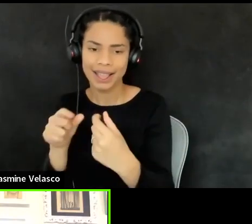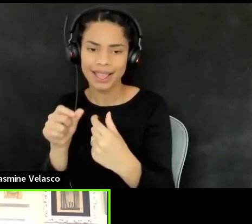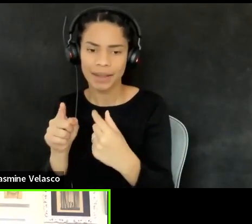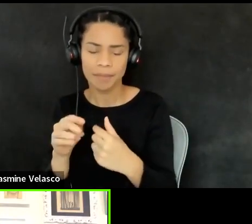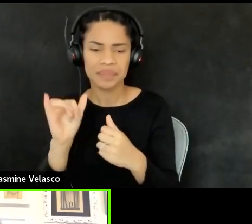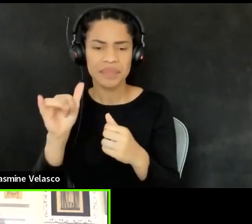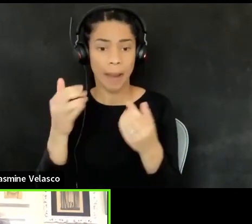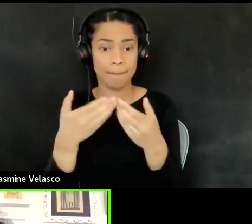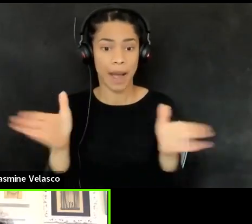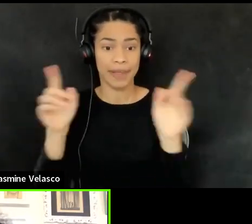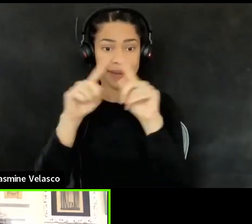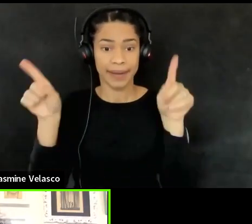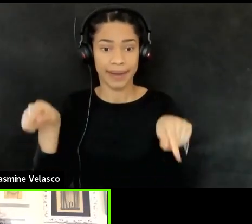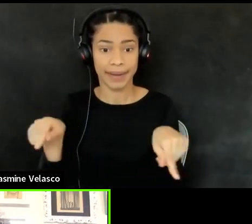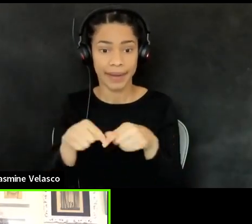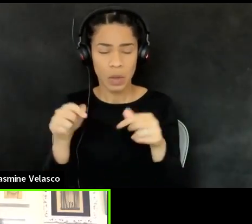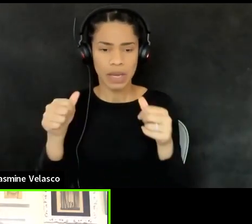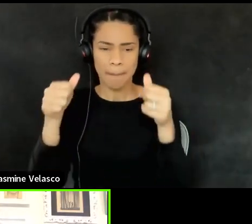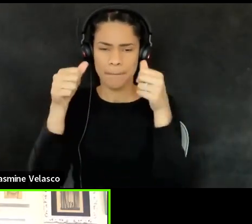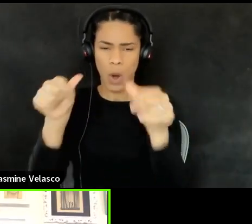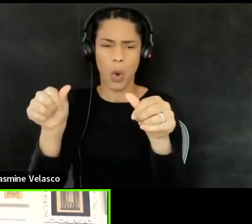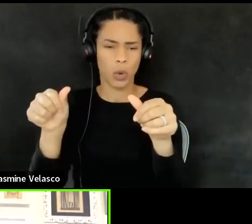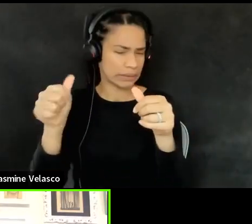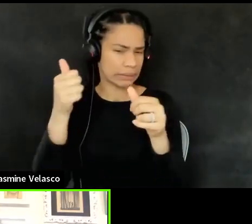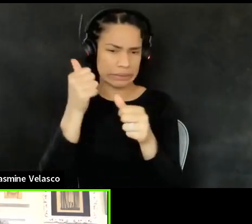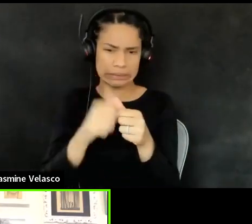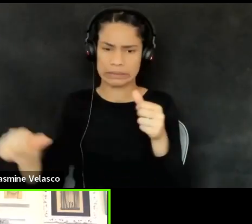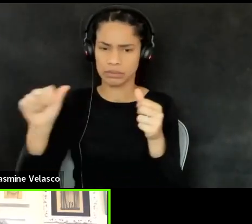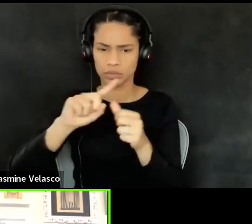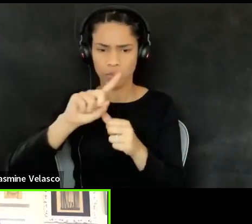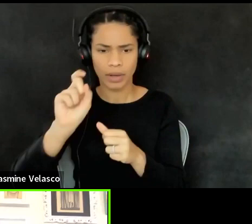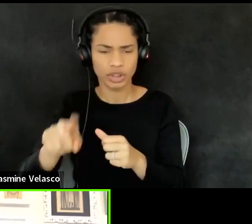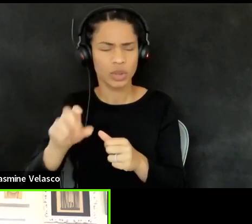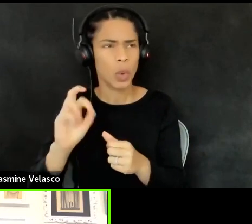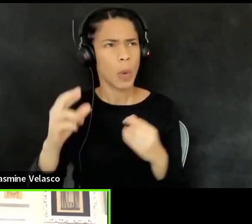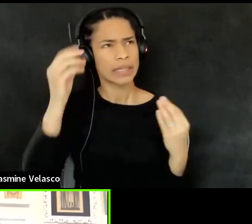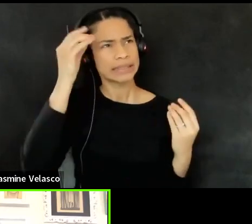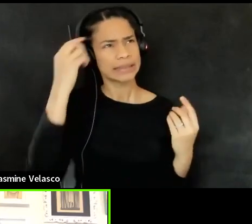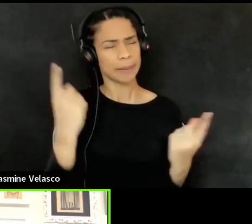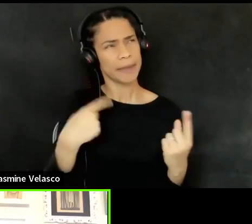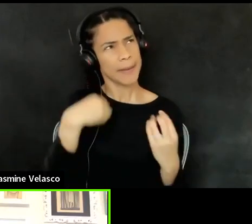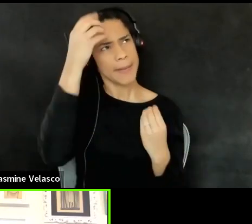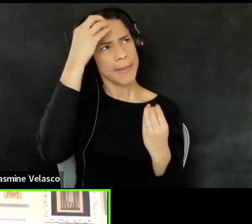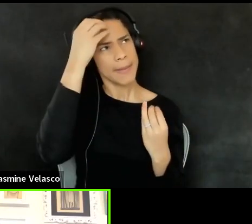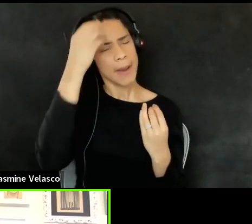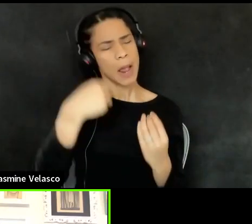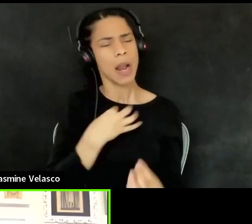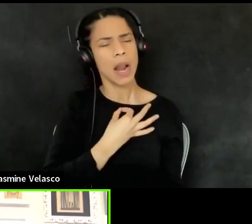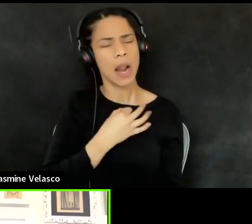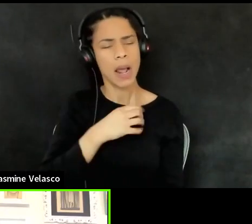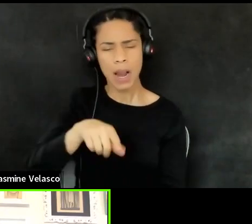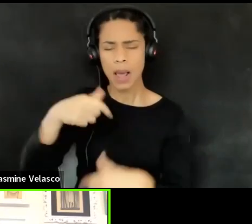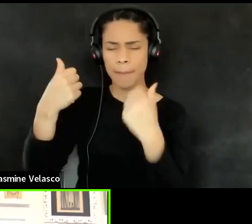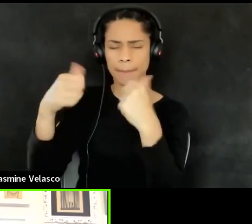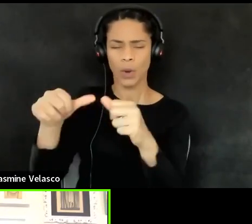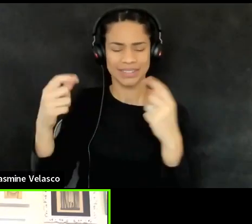you can propose an overarching question or an insight that bubbled up from a session that you've attended.